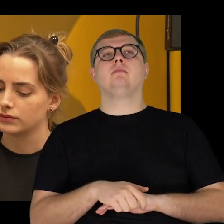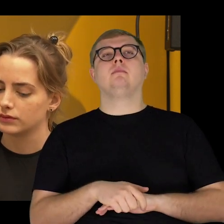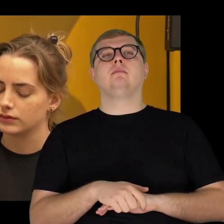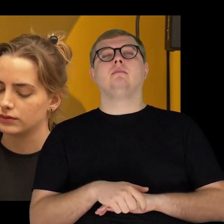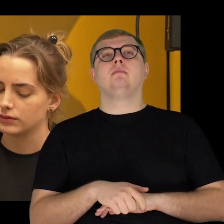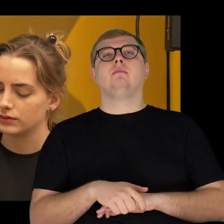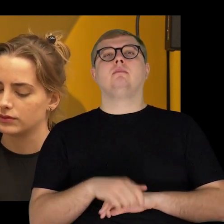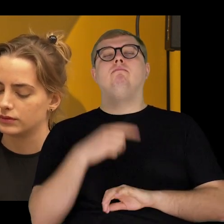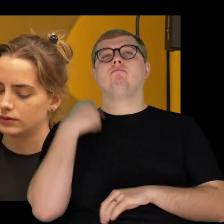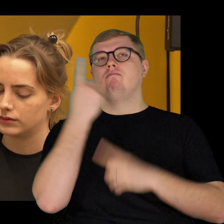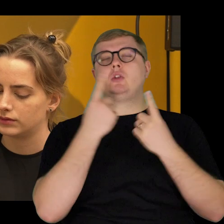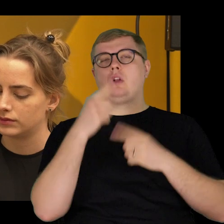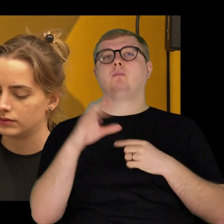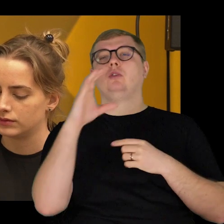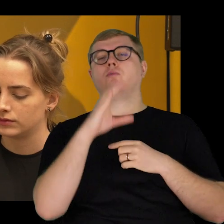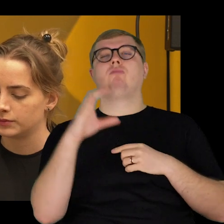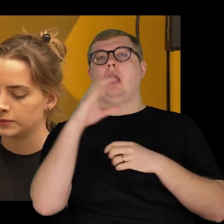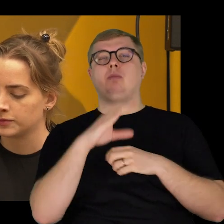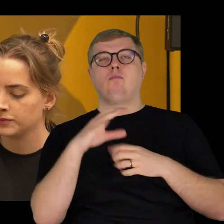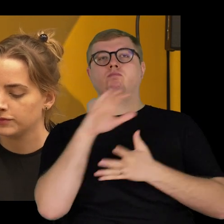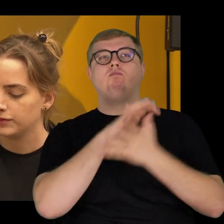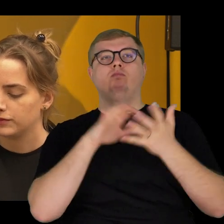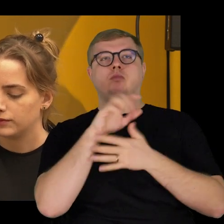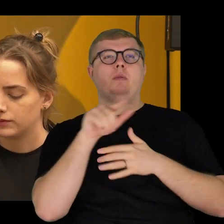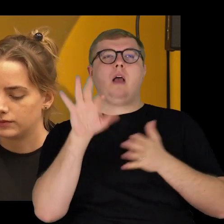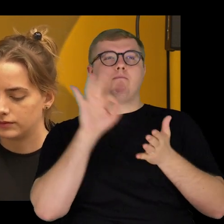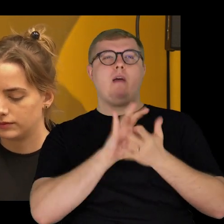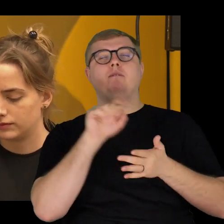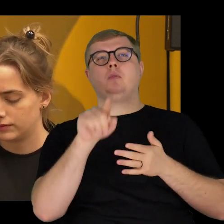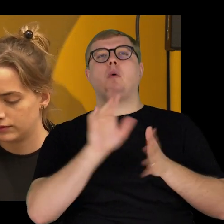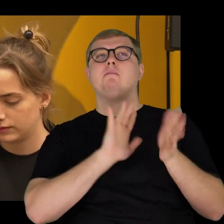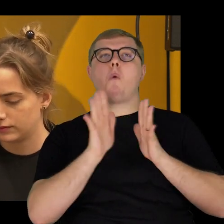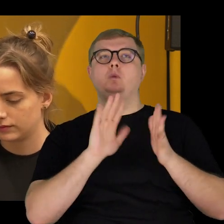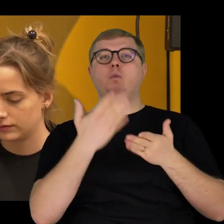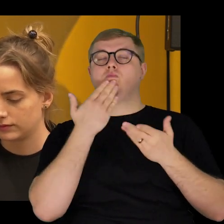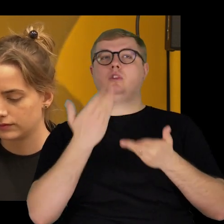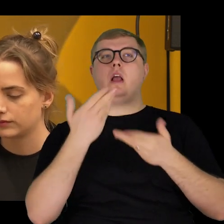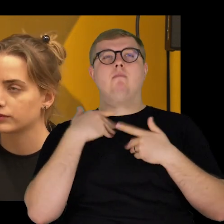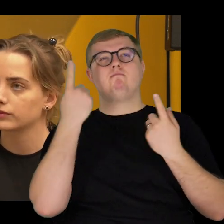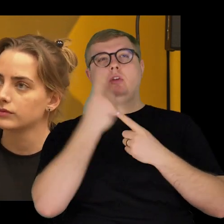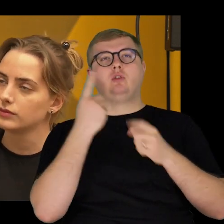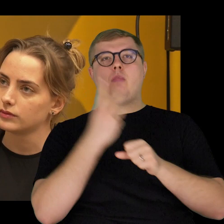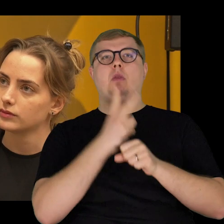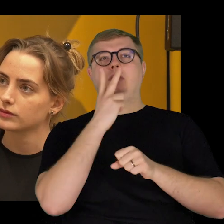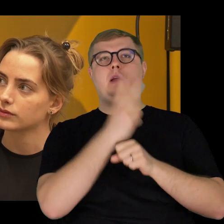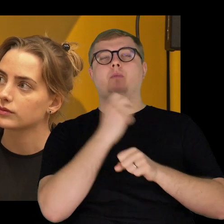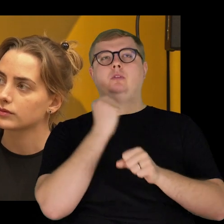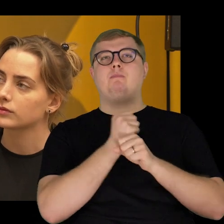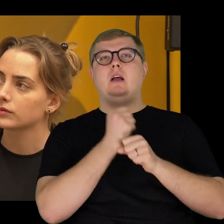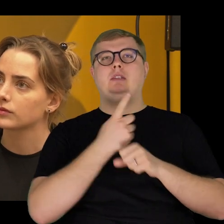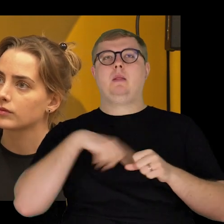metaverse was also for us a way to think about the accessibility of our work